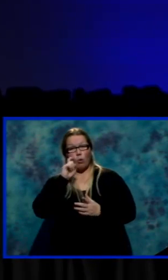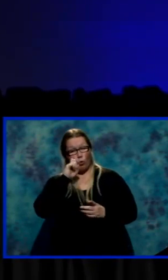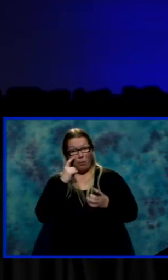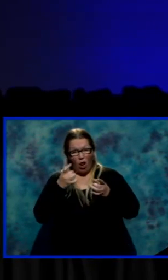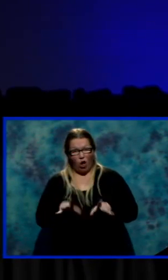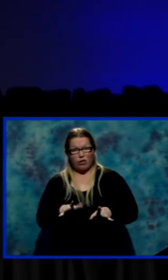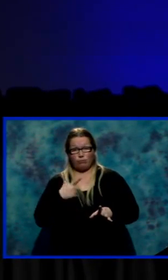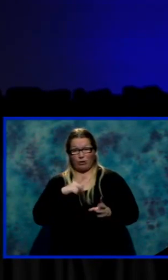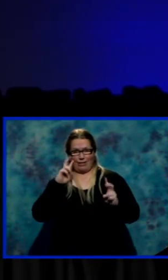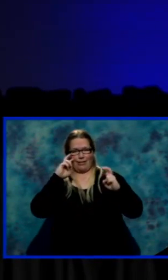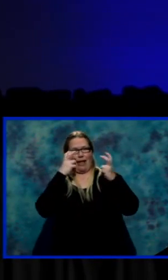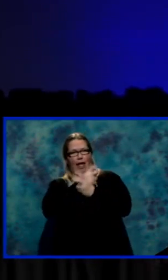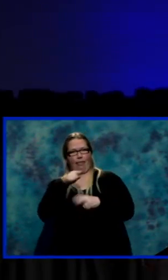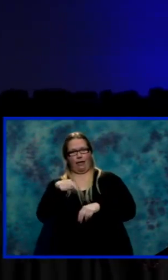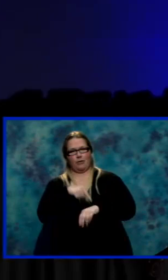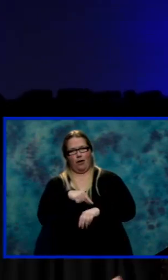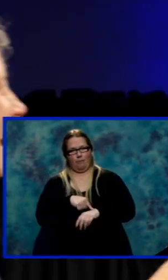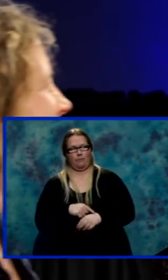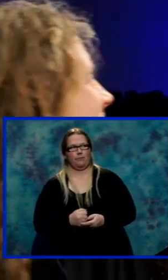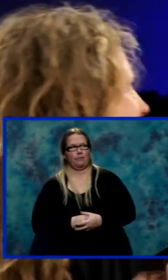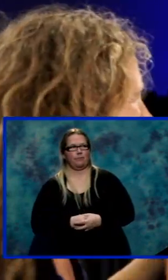dark out where we live.